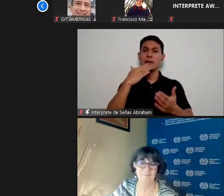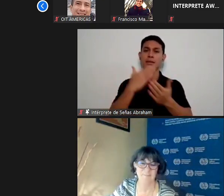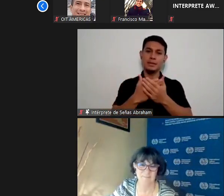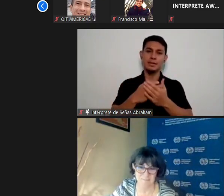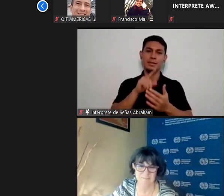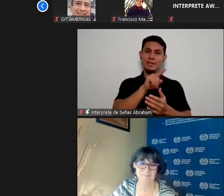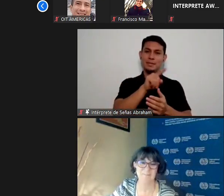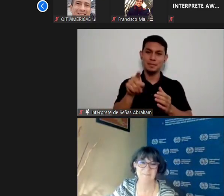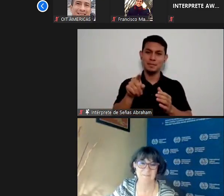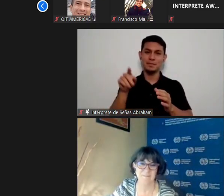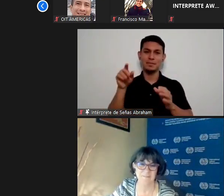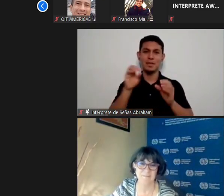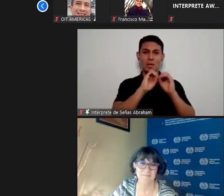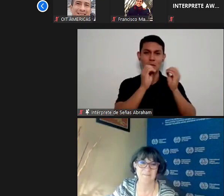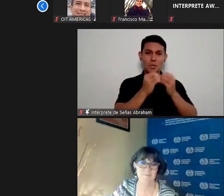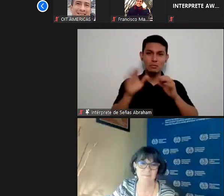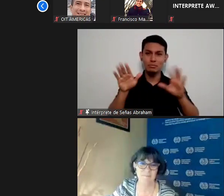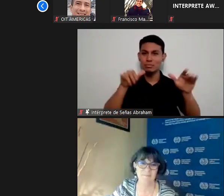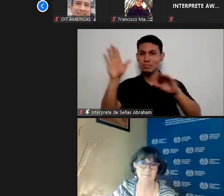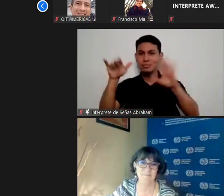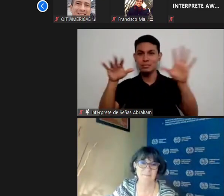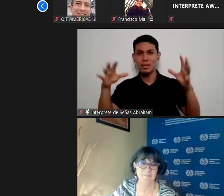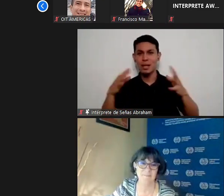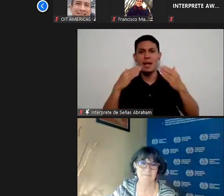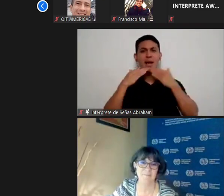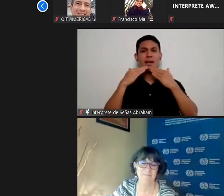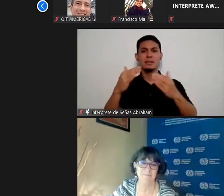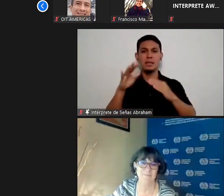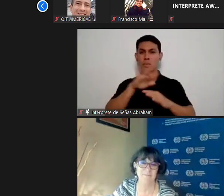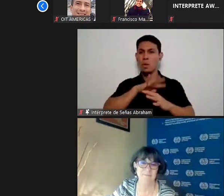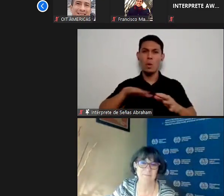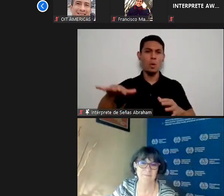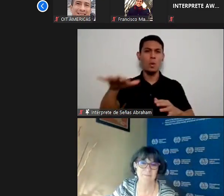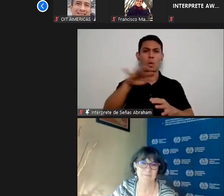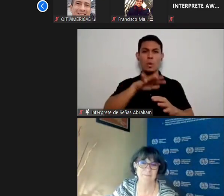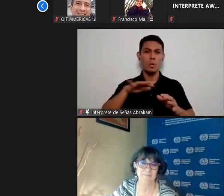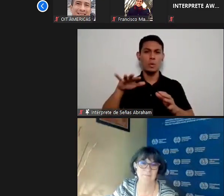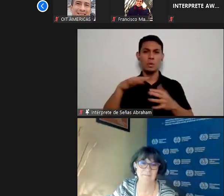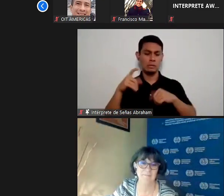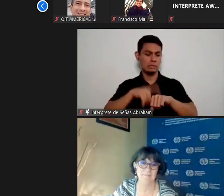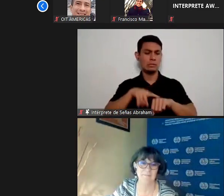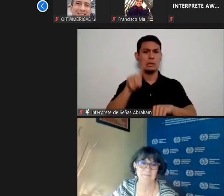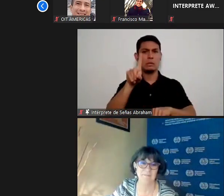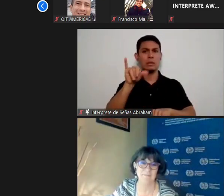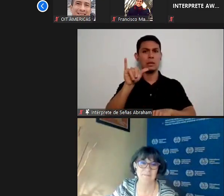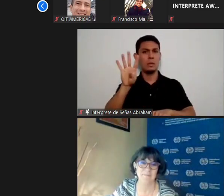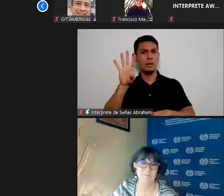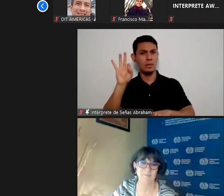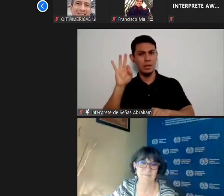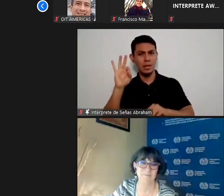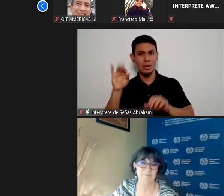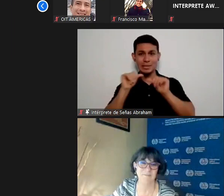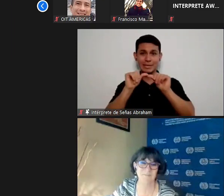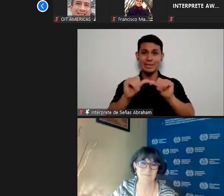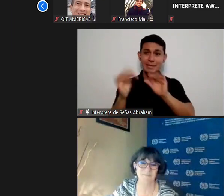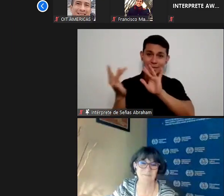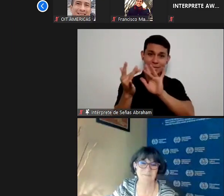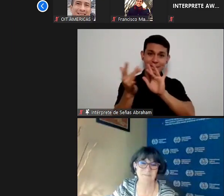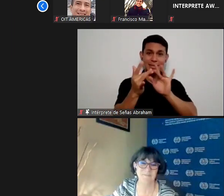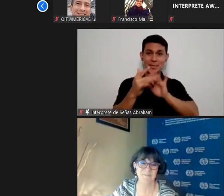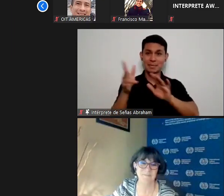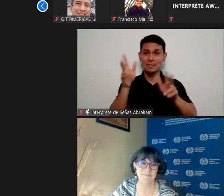organizers for this uh meeting and i would like to thank everyone for being here now it's 149. we are still